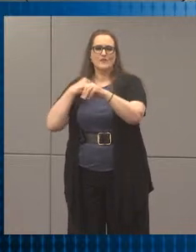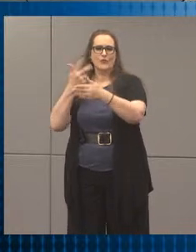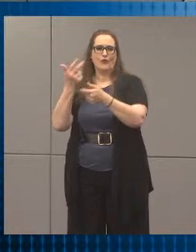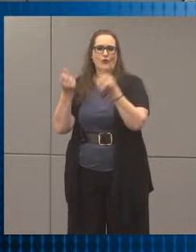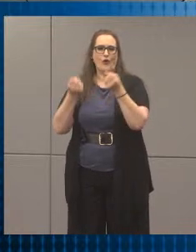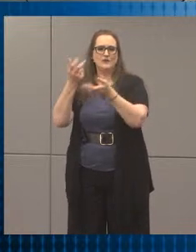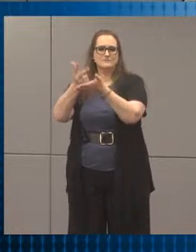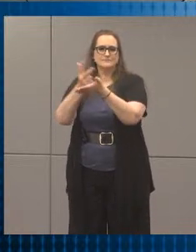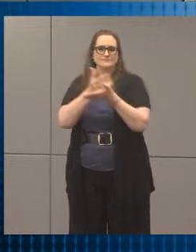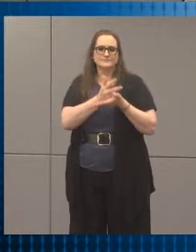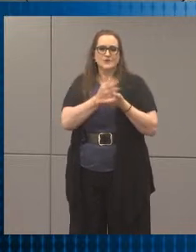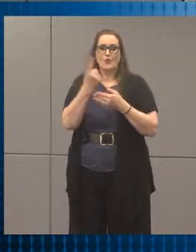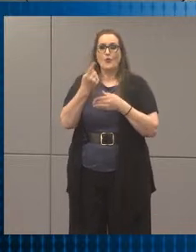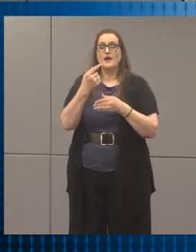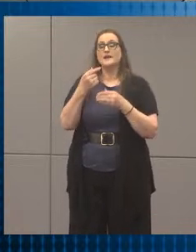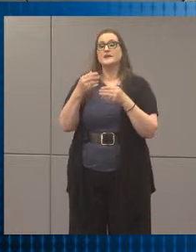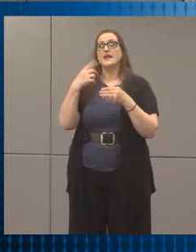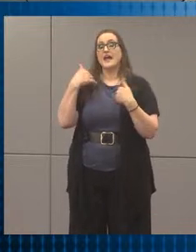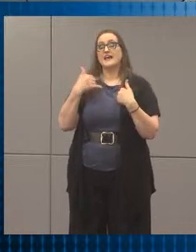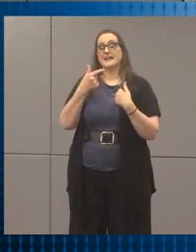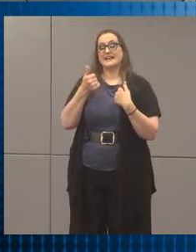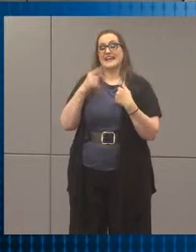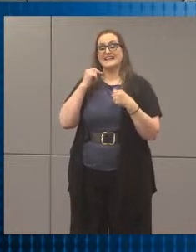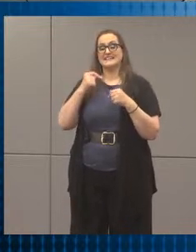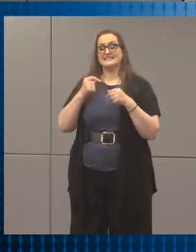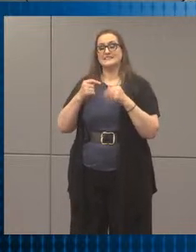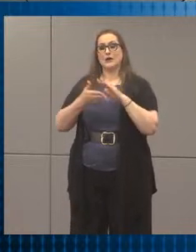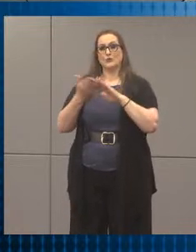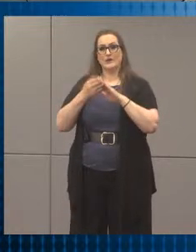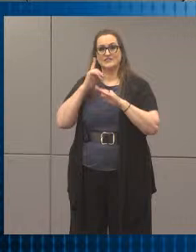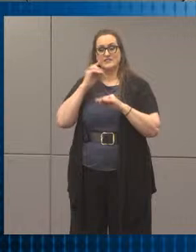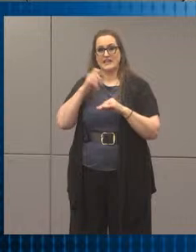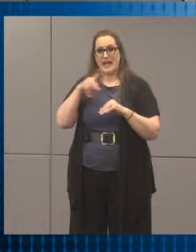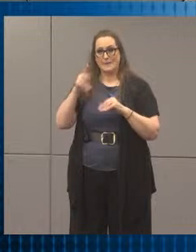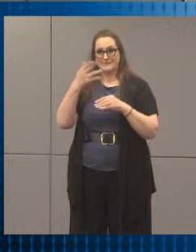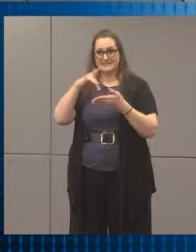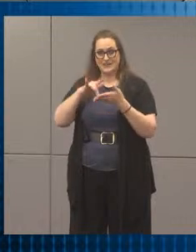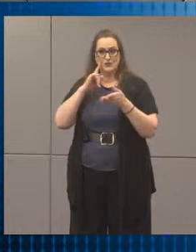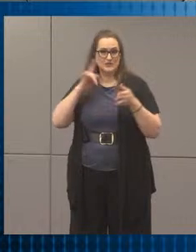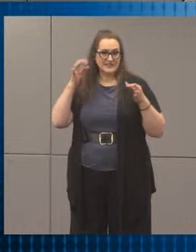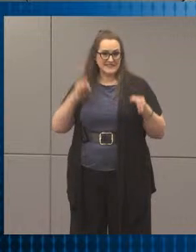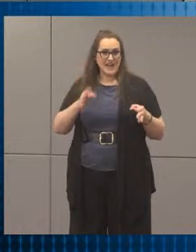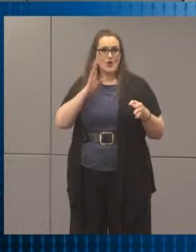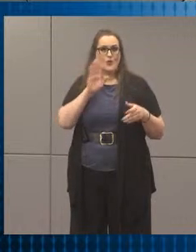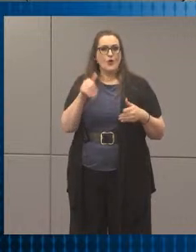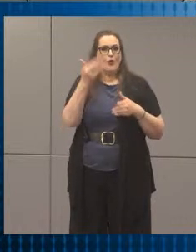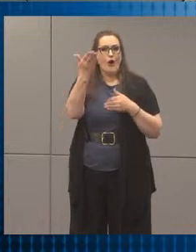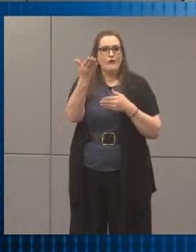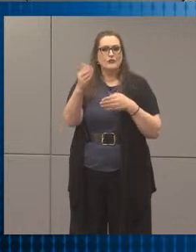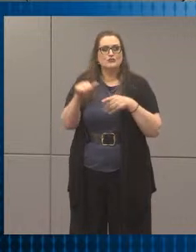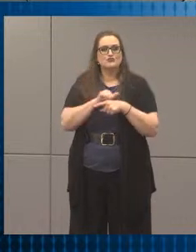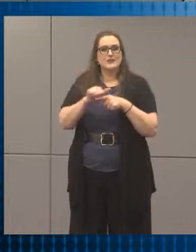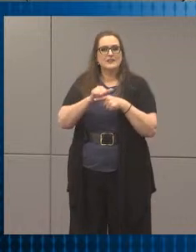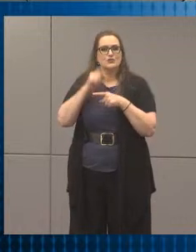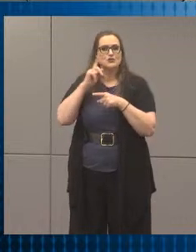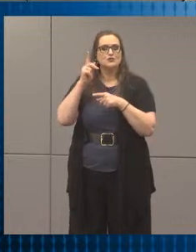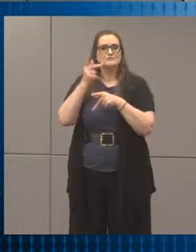gate operation at Ops Center. It was decided that we were going to offer training to supervisors who